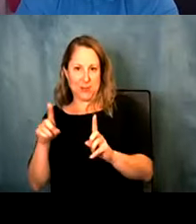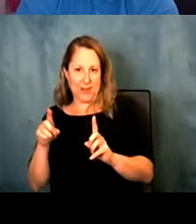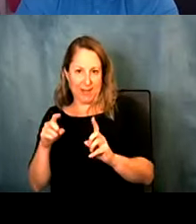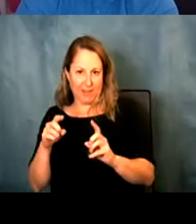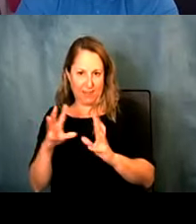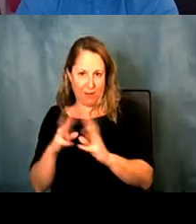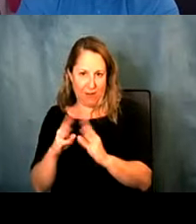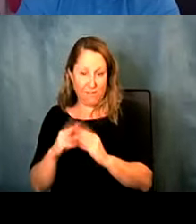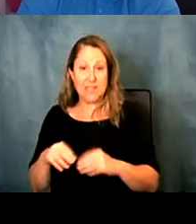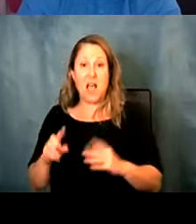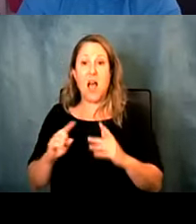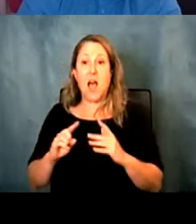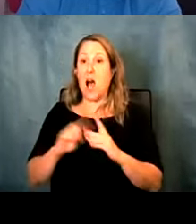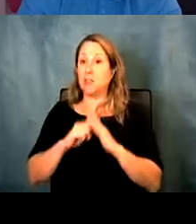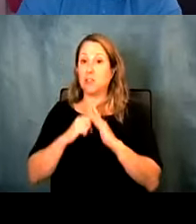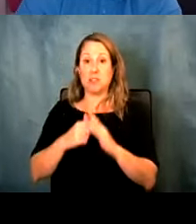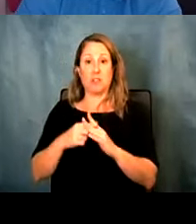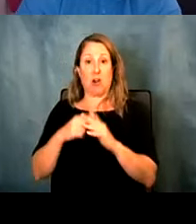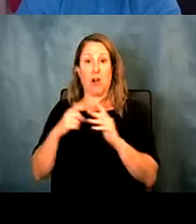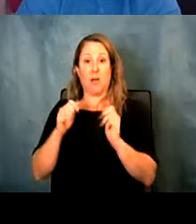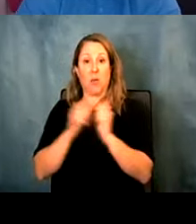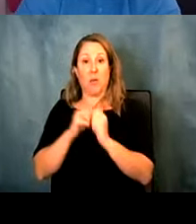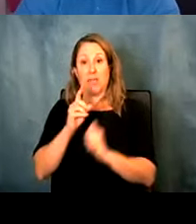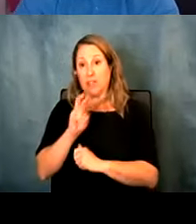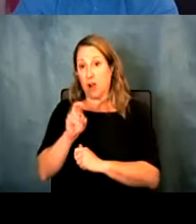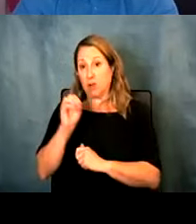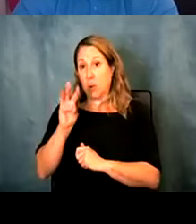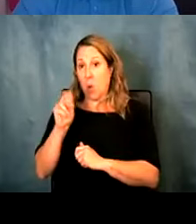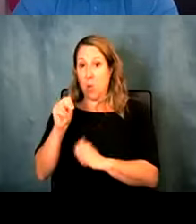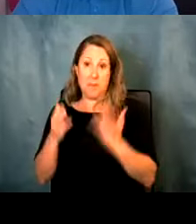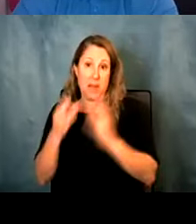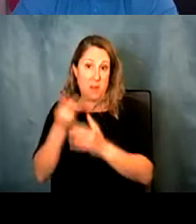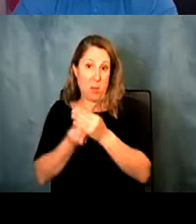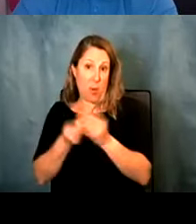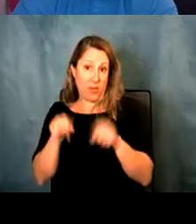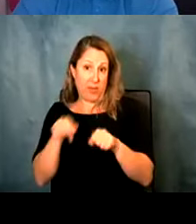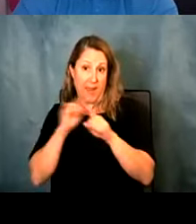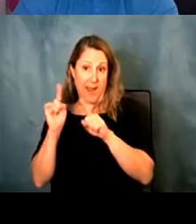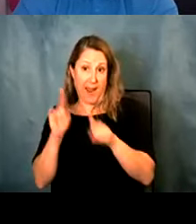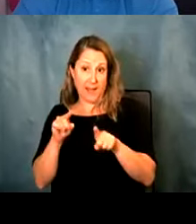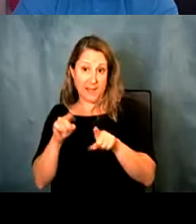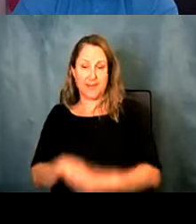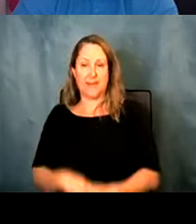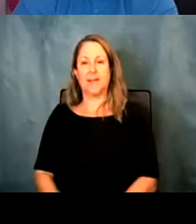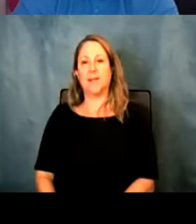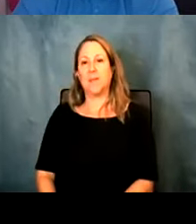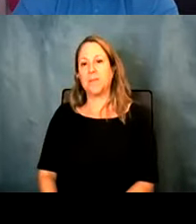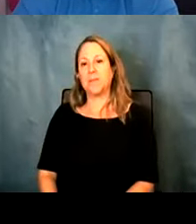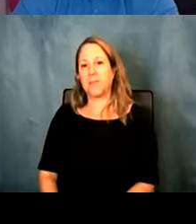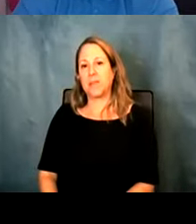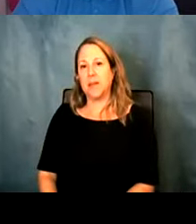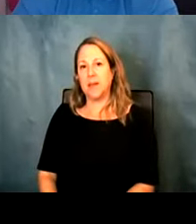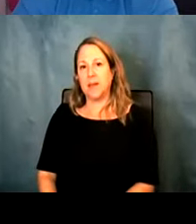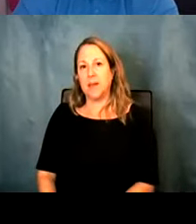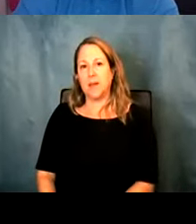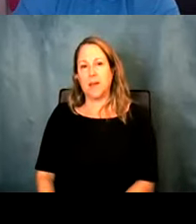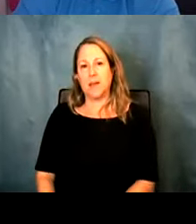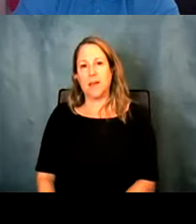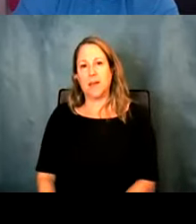the top, and perhaps Dr. Owen and Dr. Gates could answer this. So it looks like, for clarification, was the data